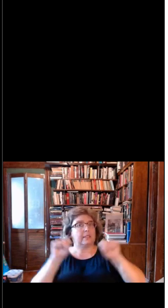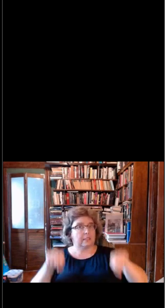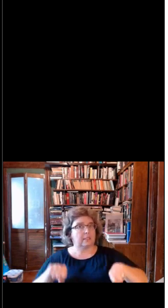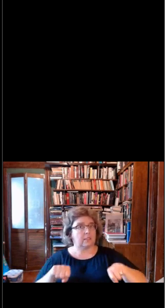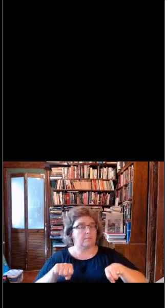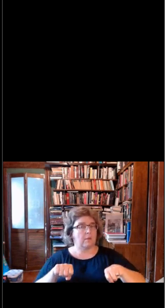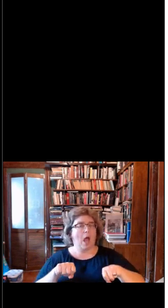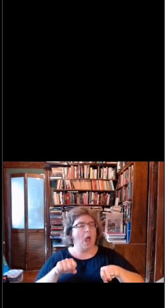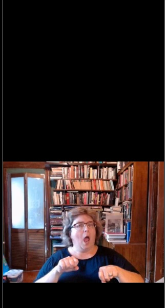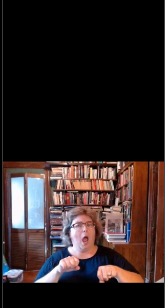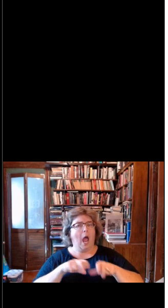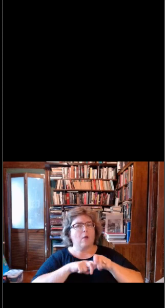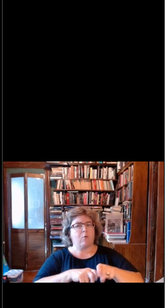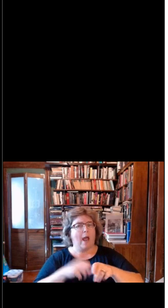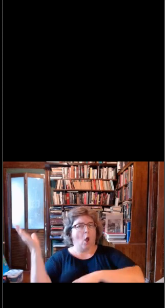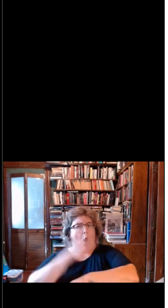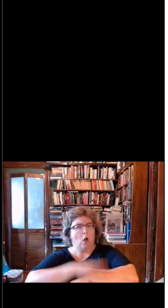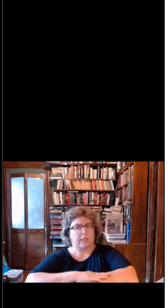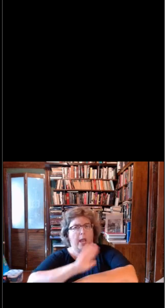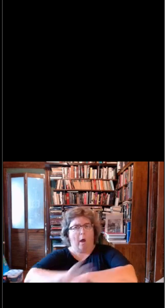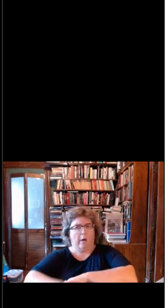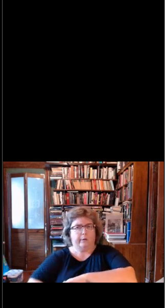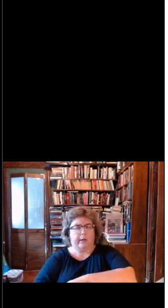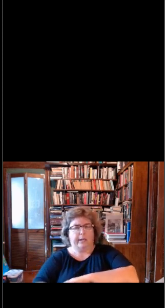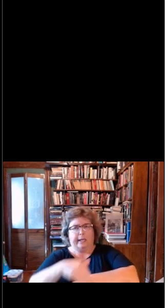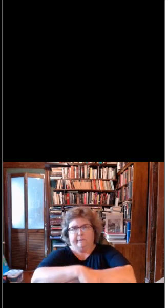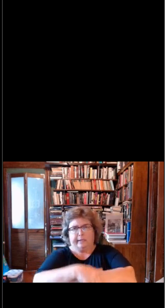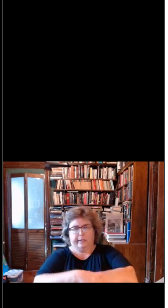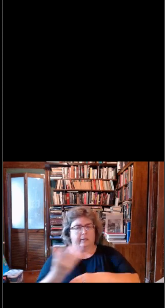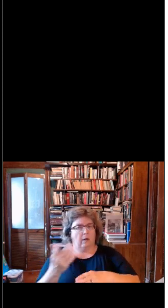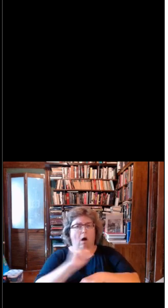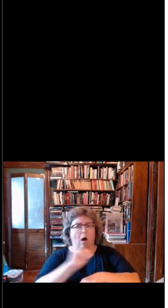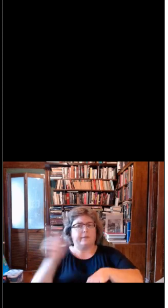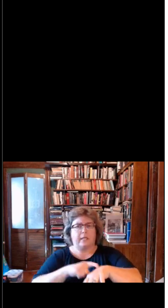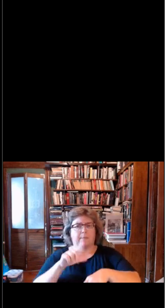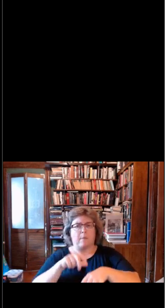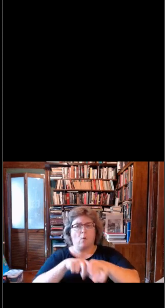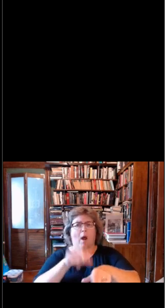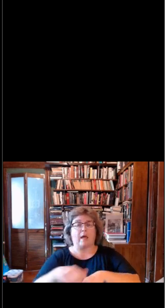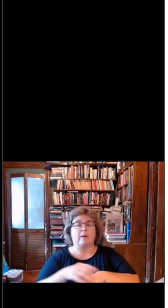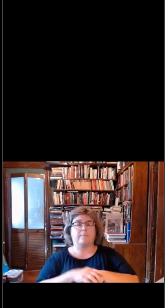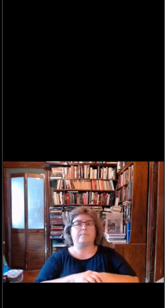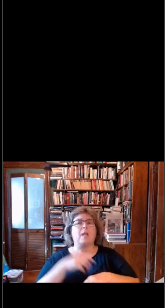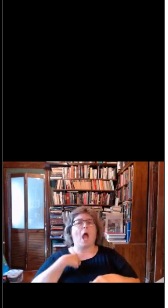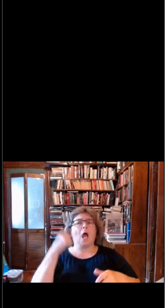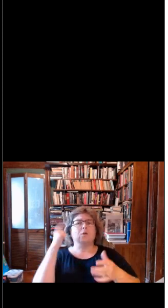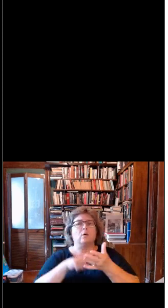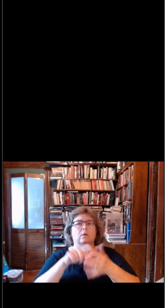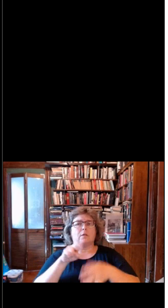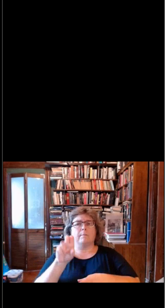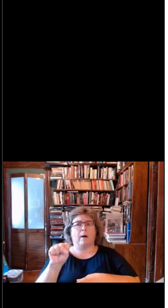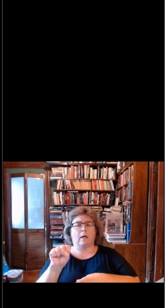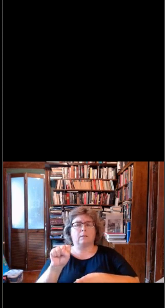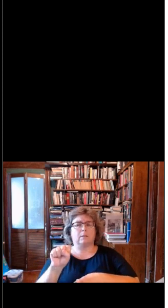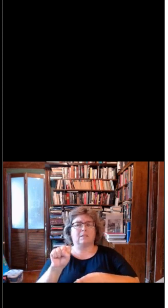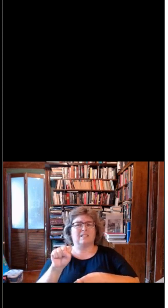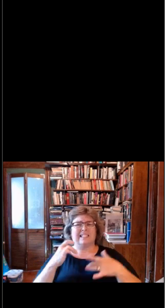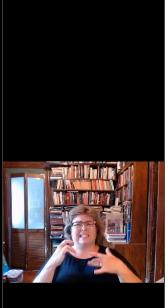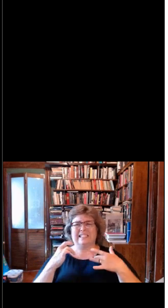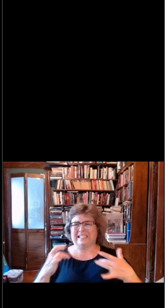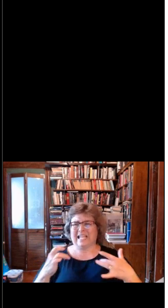all hours of the day and evening. I have noticed that the buses tend not to need